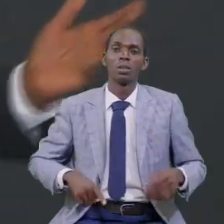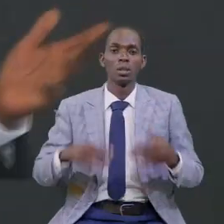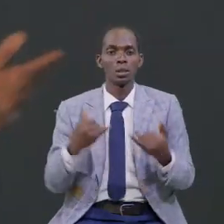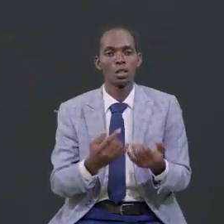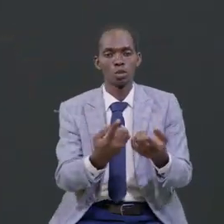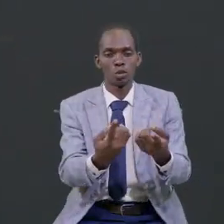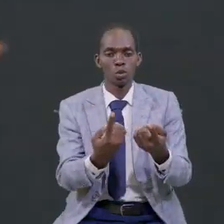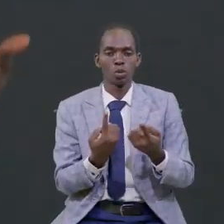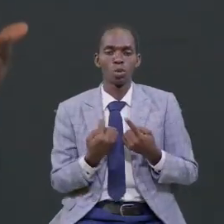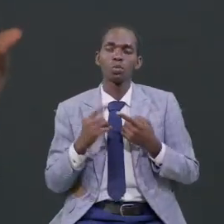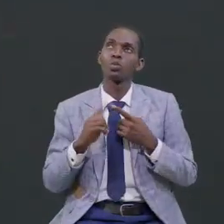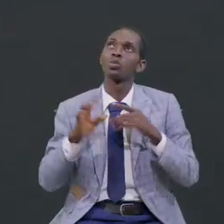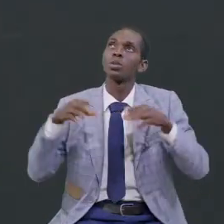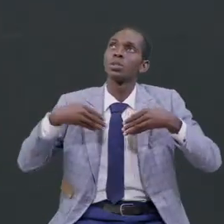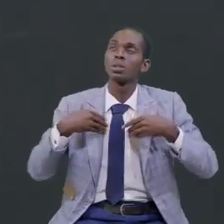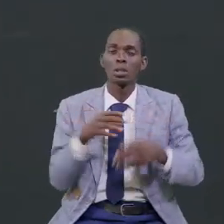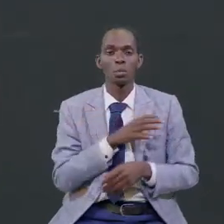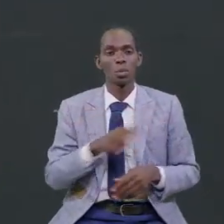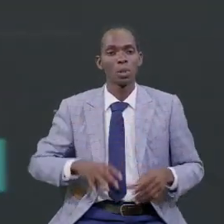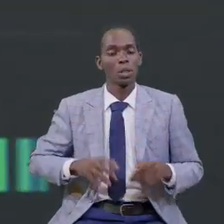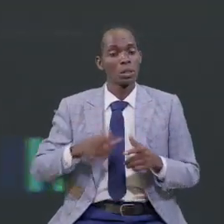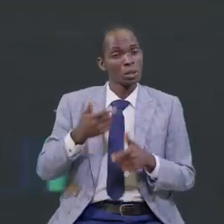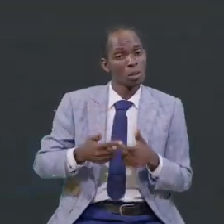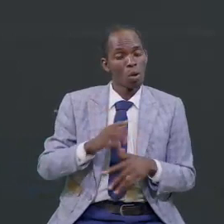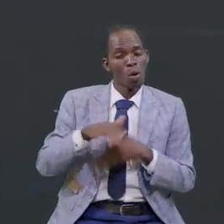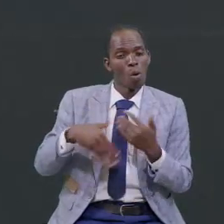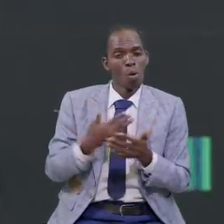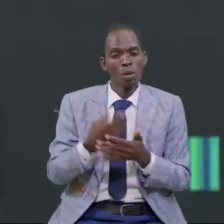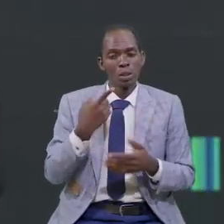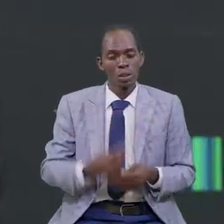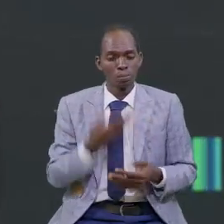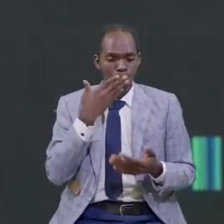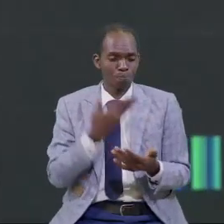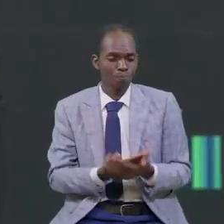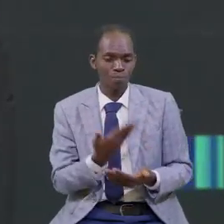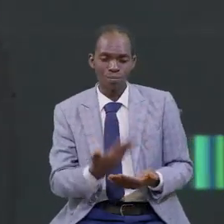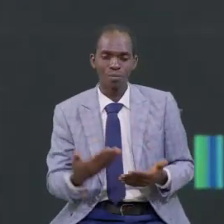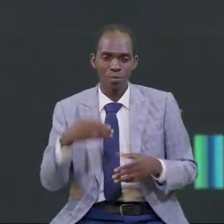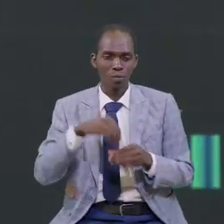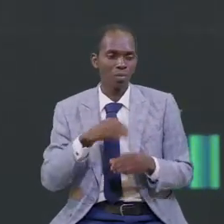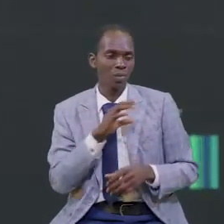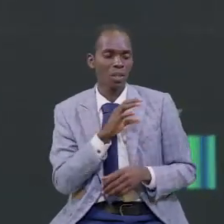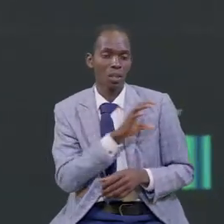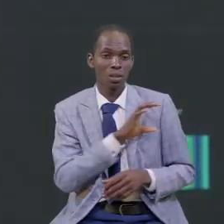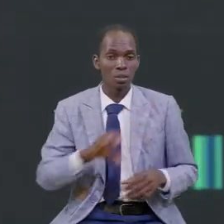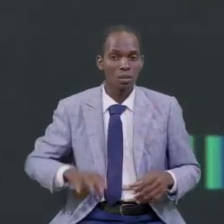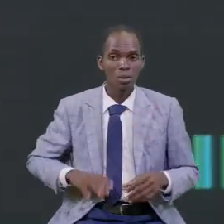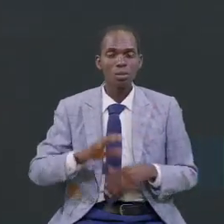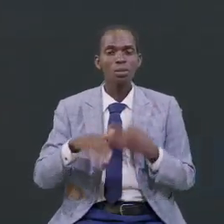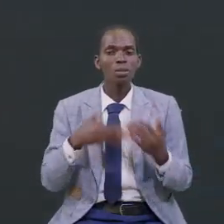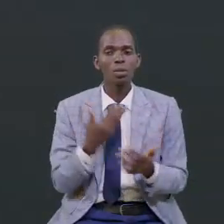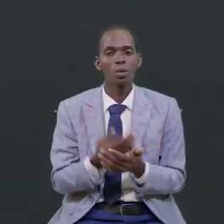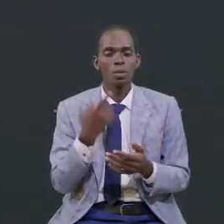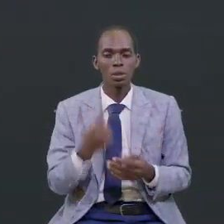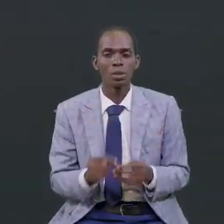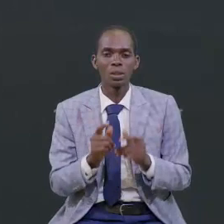all the attributes of Christ, and all the goodness of Christ, all the graciousness of Christ,